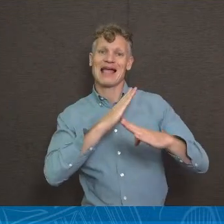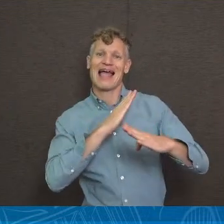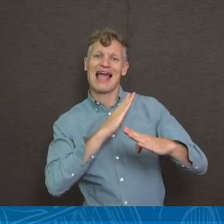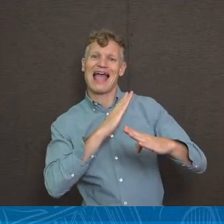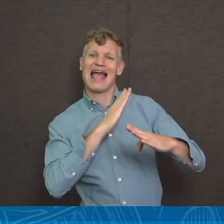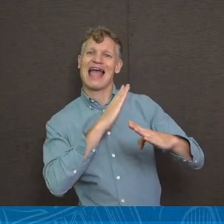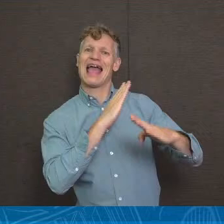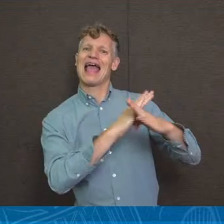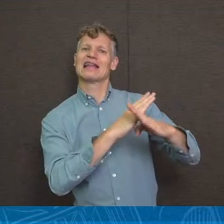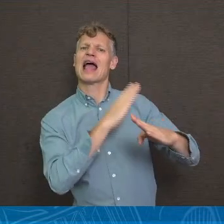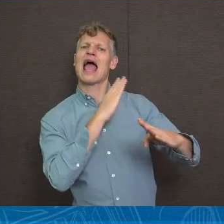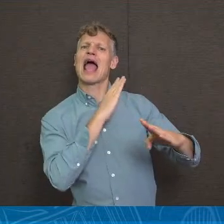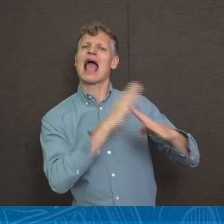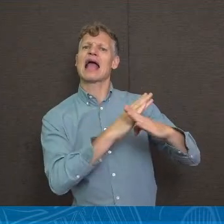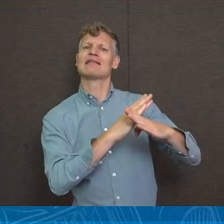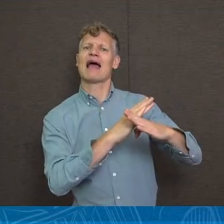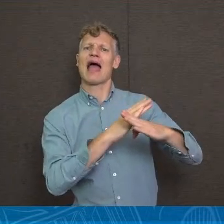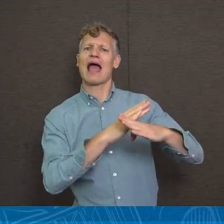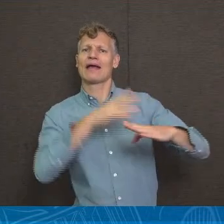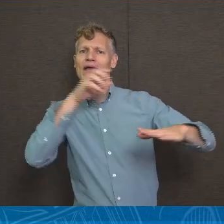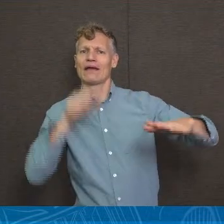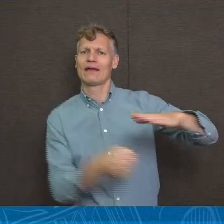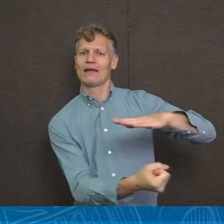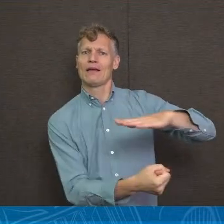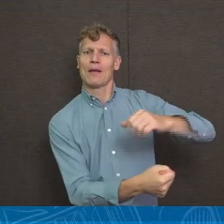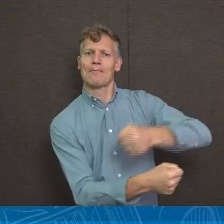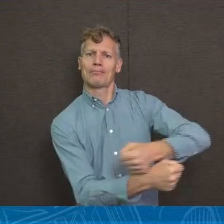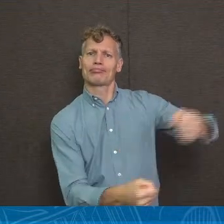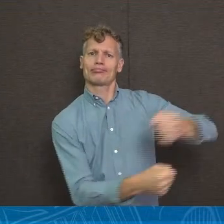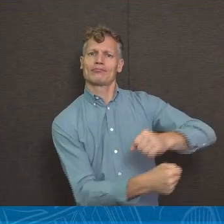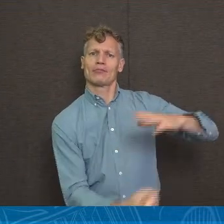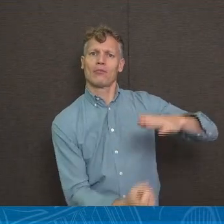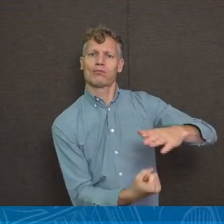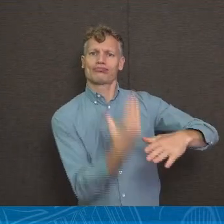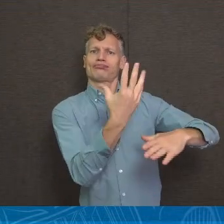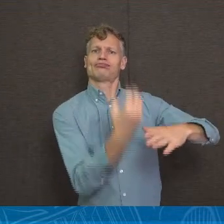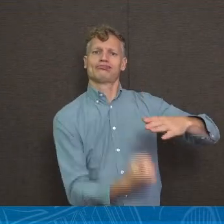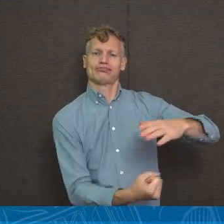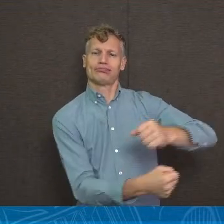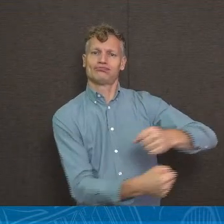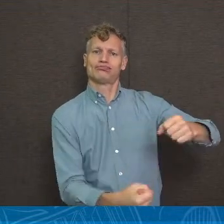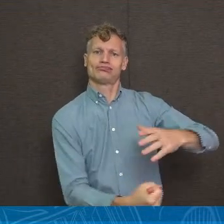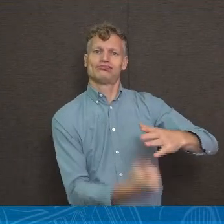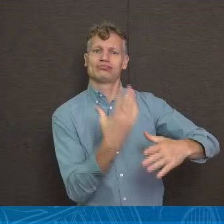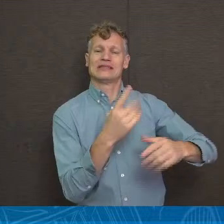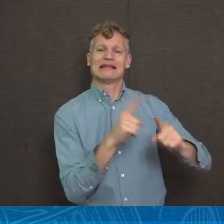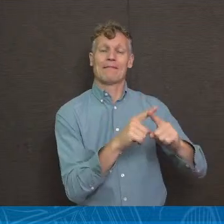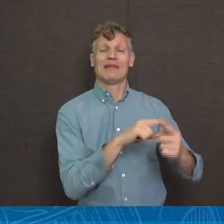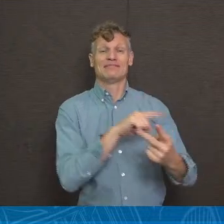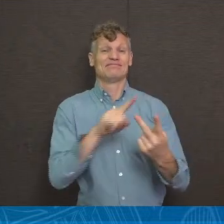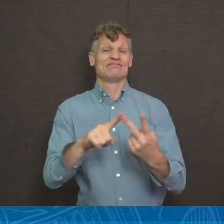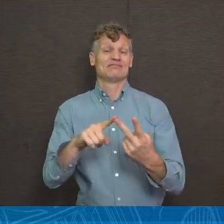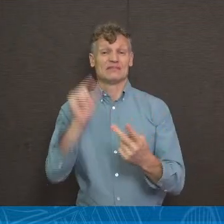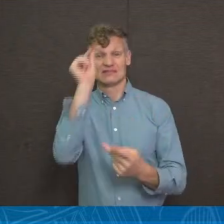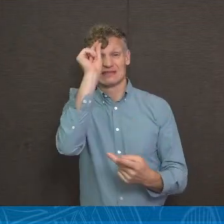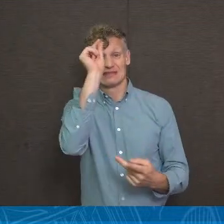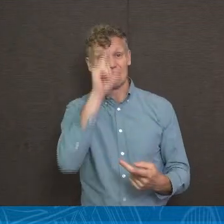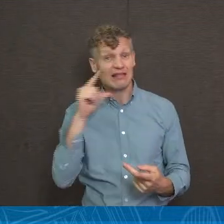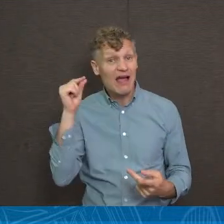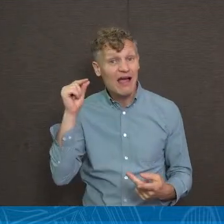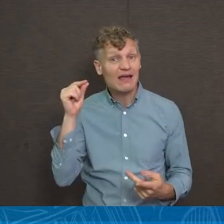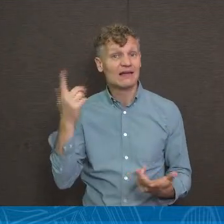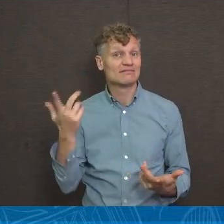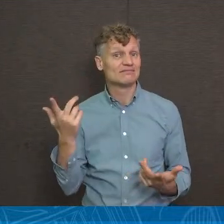anti-personnel mine ban convention, the programmatic work such as the Sendai framework for disaster risk